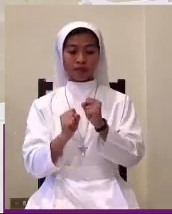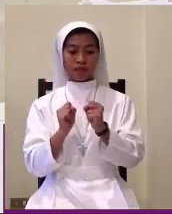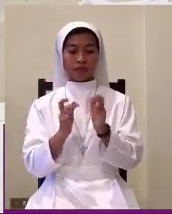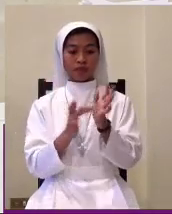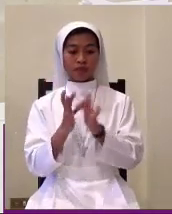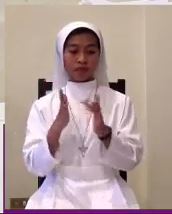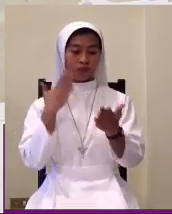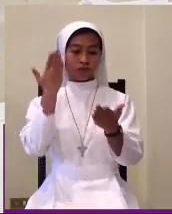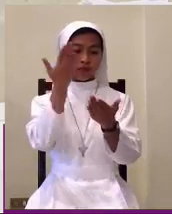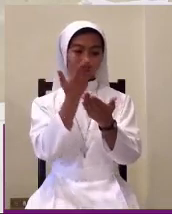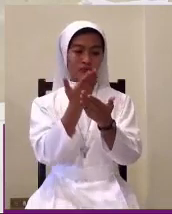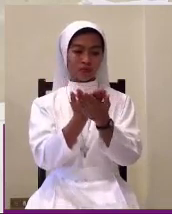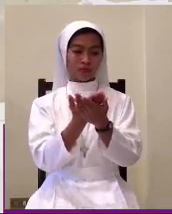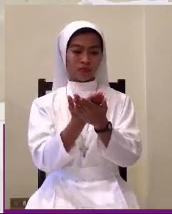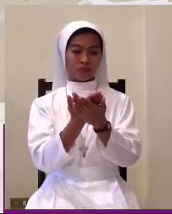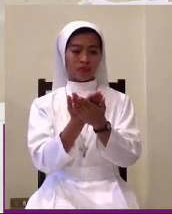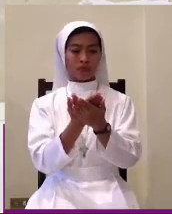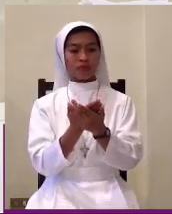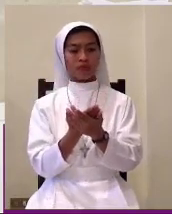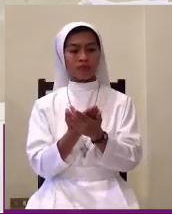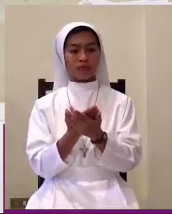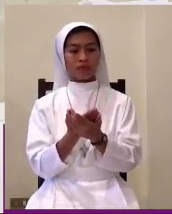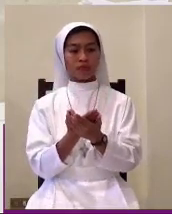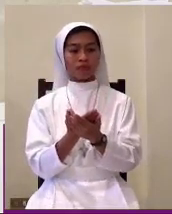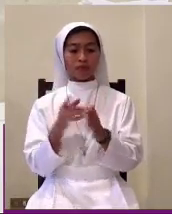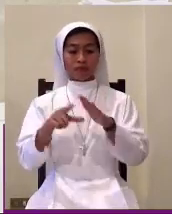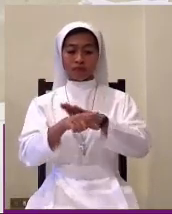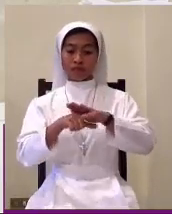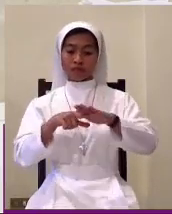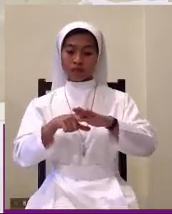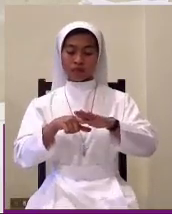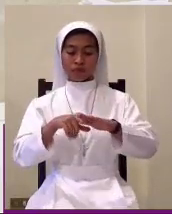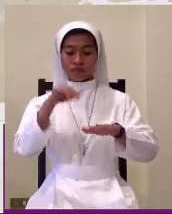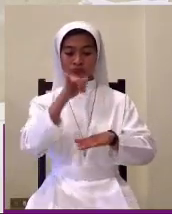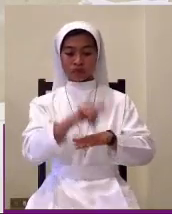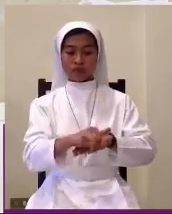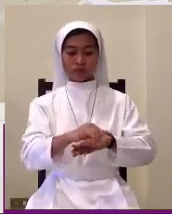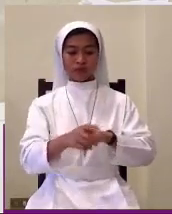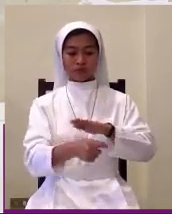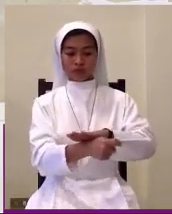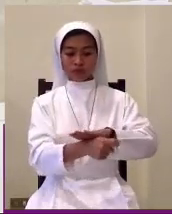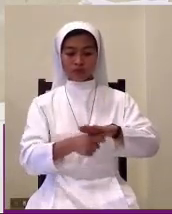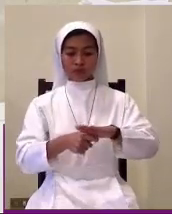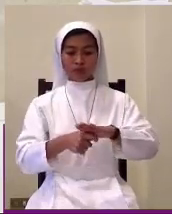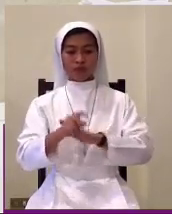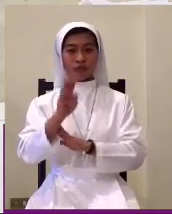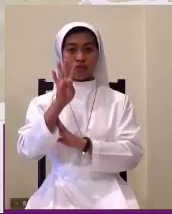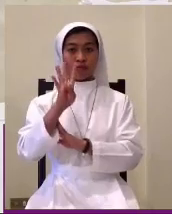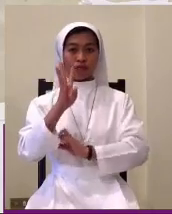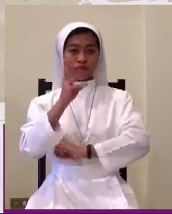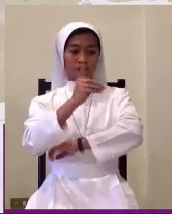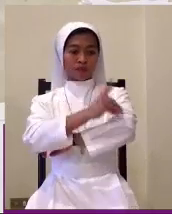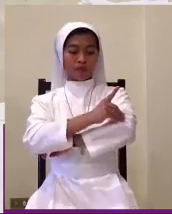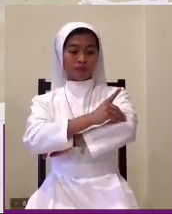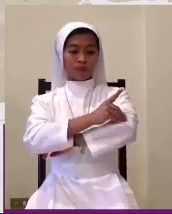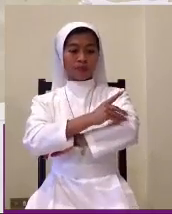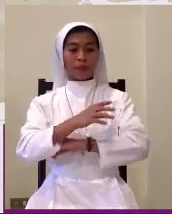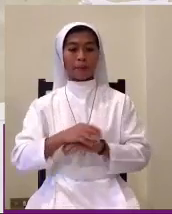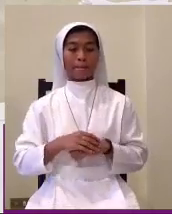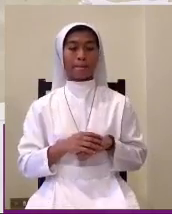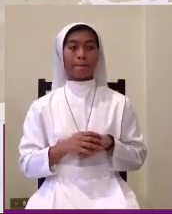already been in the tomb for 4 days. Now Bethany was near Jerusalem, only about 2 miles